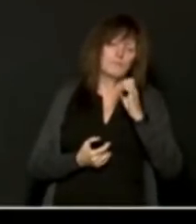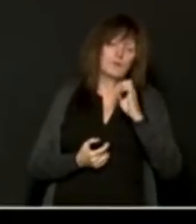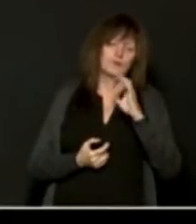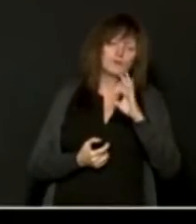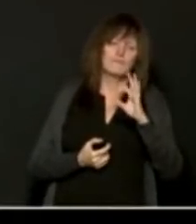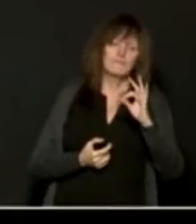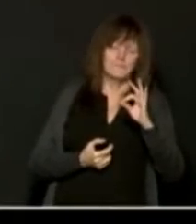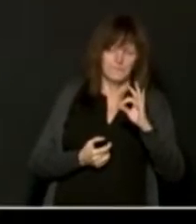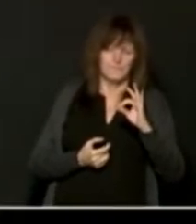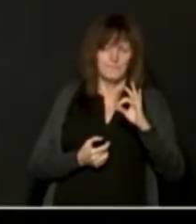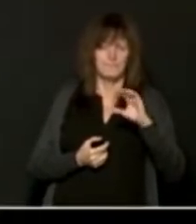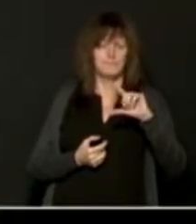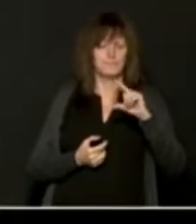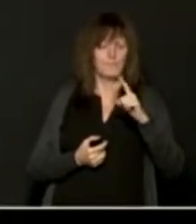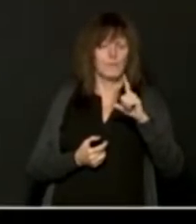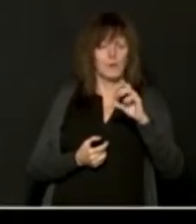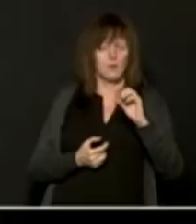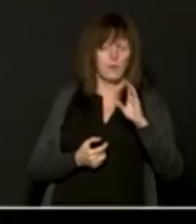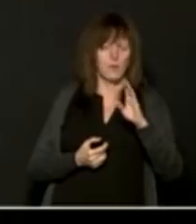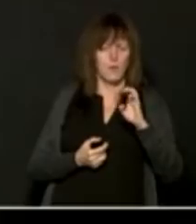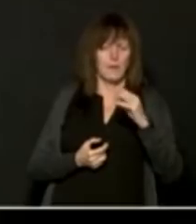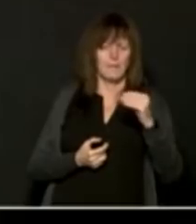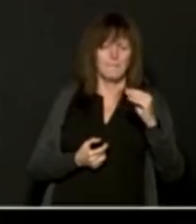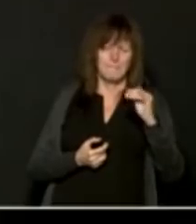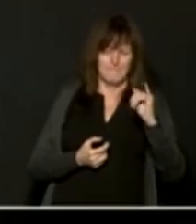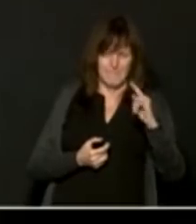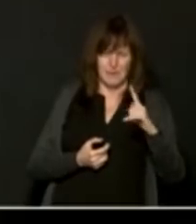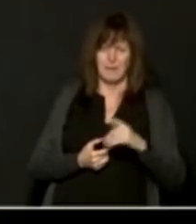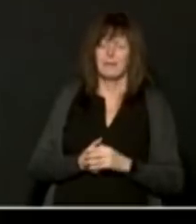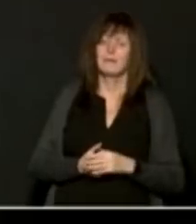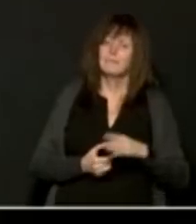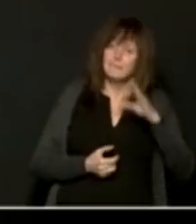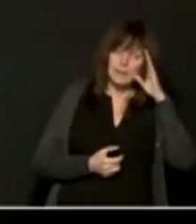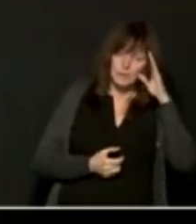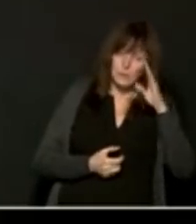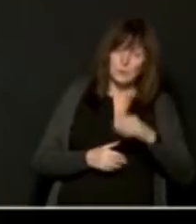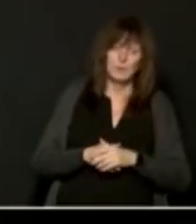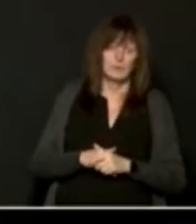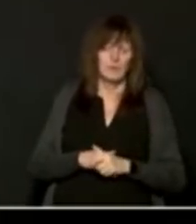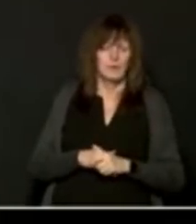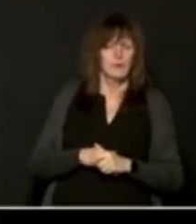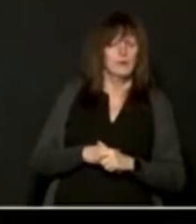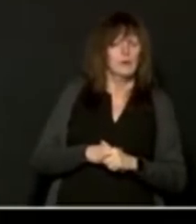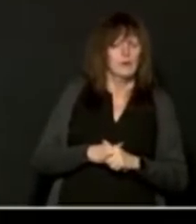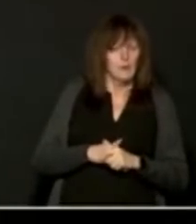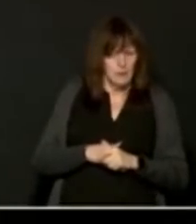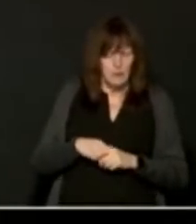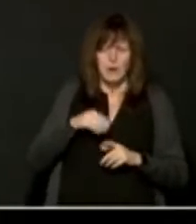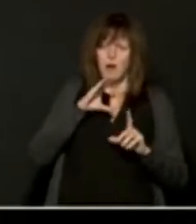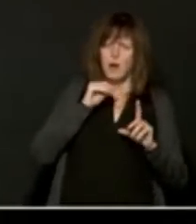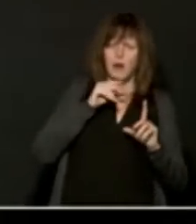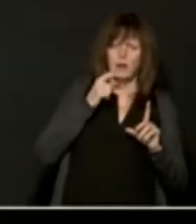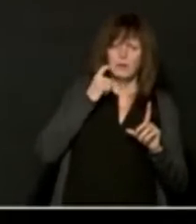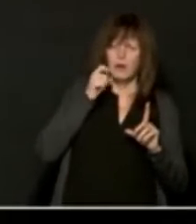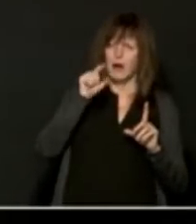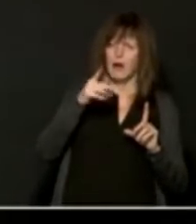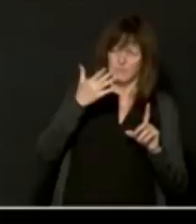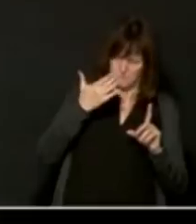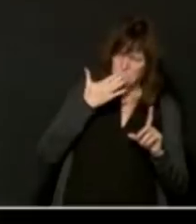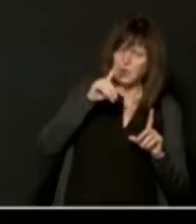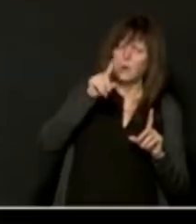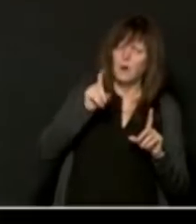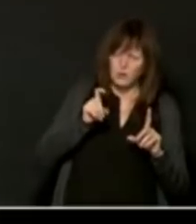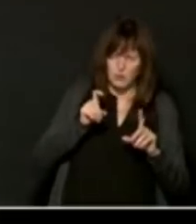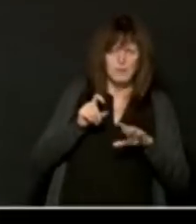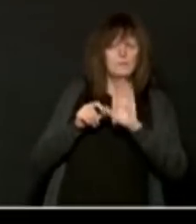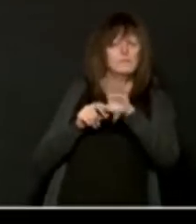ahead. Oh, hi. Thanks. I just wanted to go back to Colin's question about the efficacy of the Pfizer